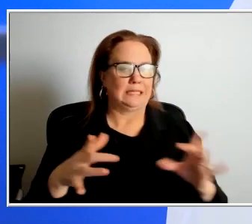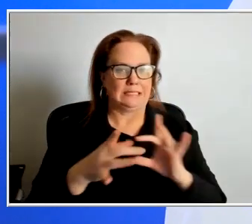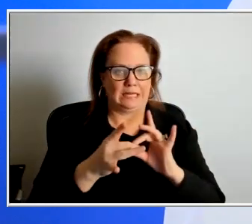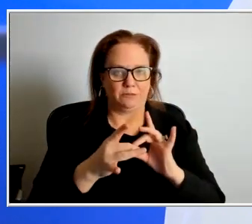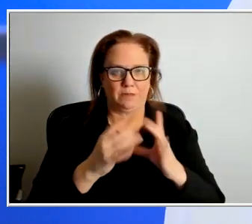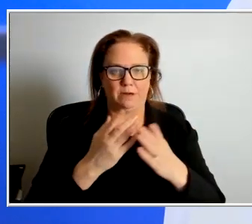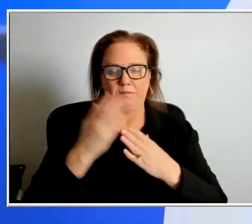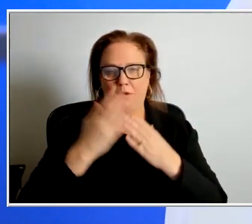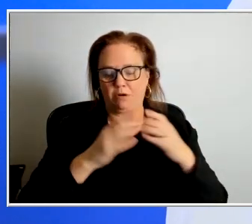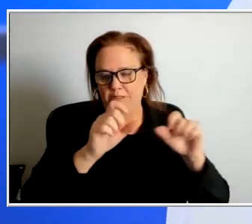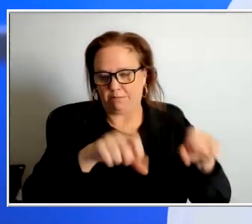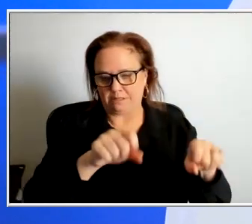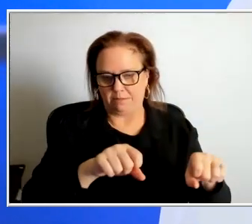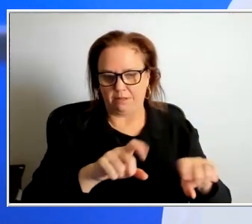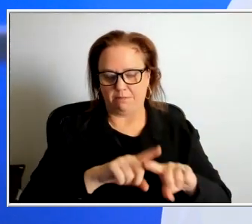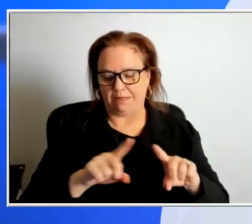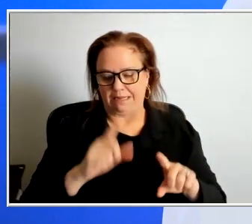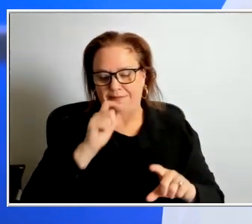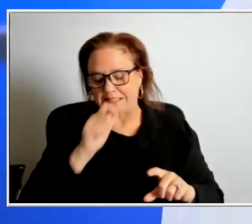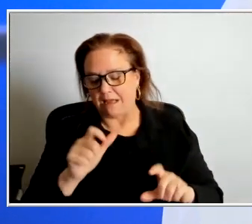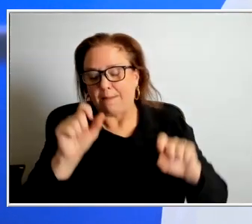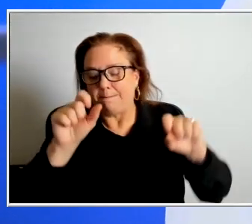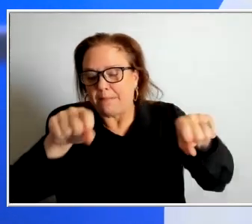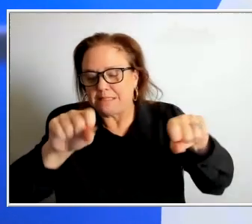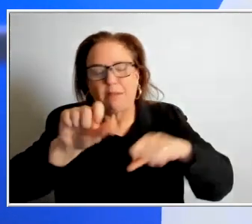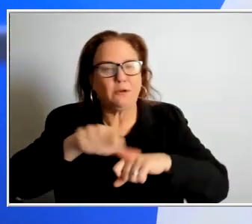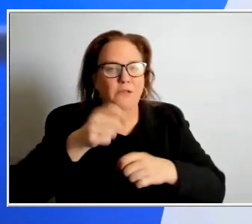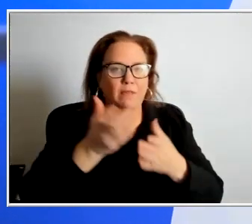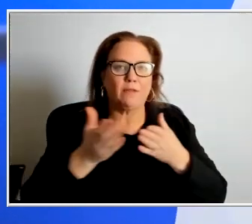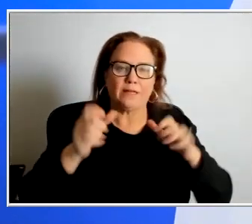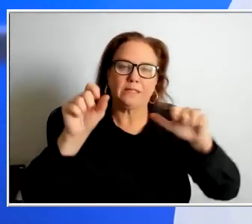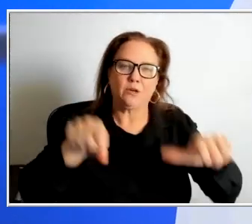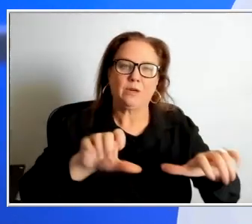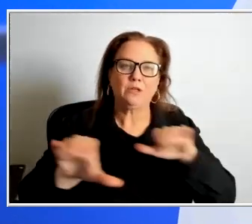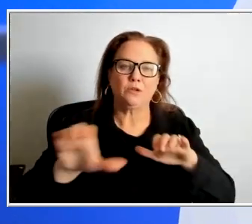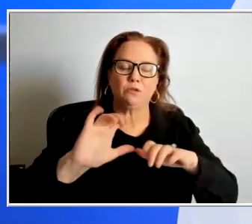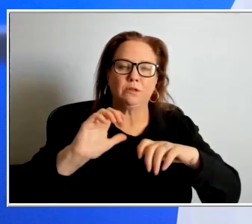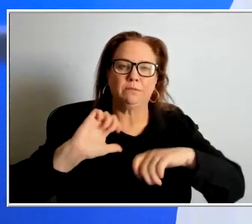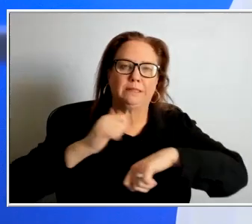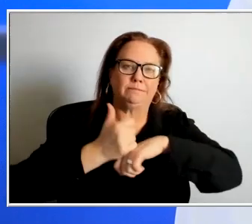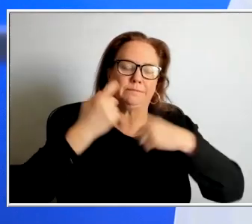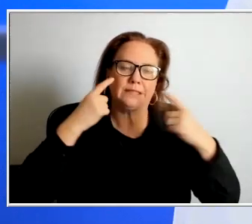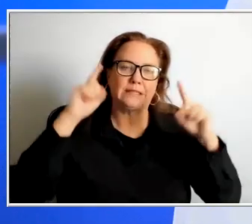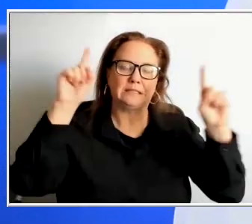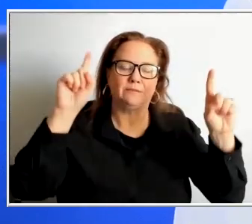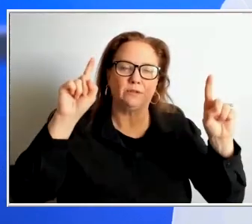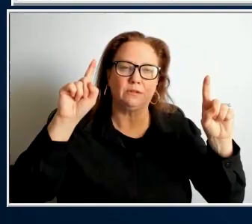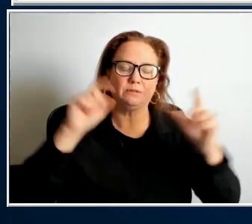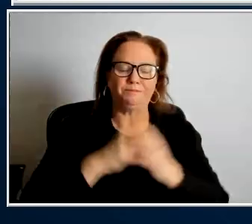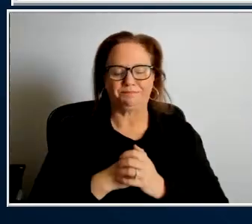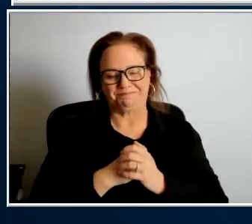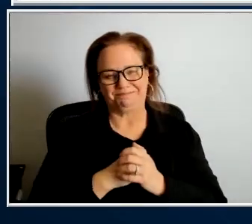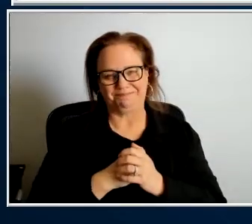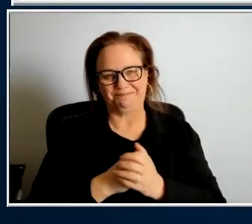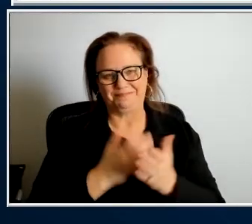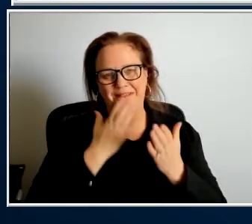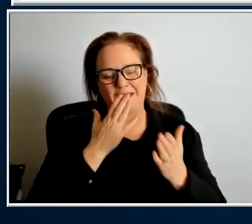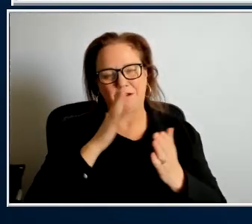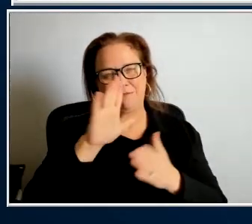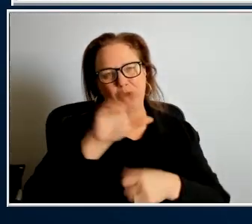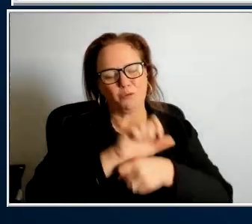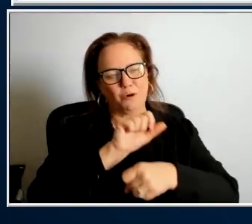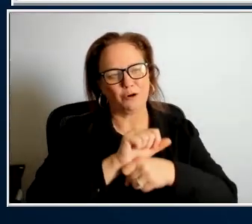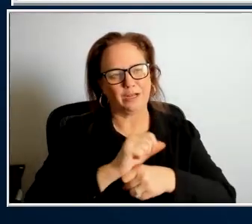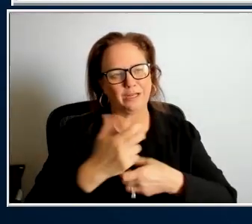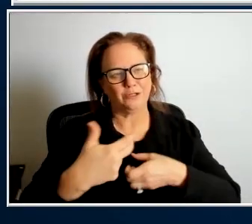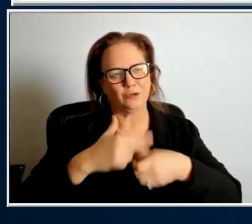might be possible, but even if it's not, there are other things that can be done to set people up for success and do the things that they want to do afterwards. Thanks for the great work you're doing and joining us